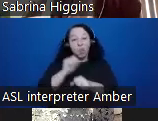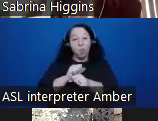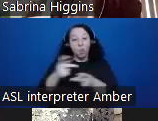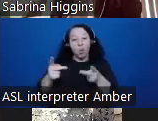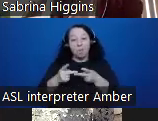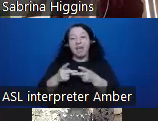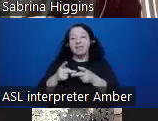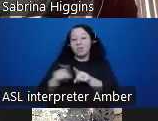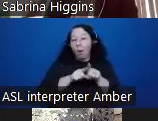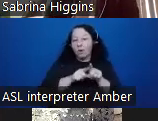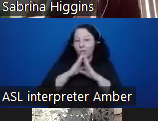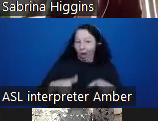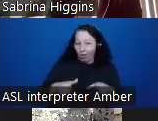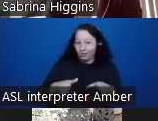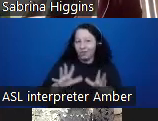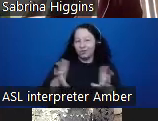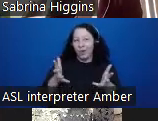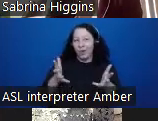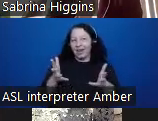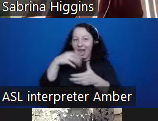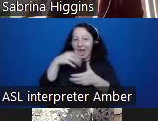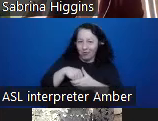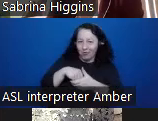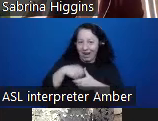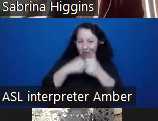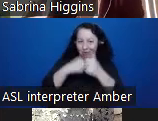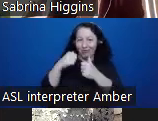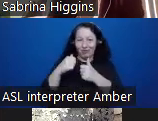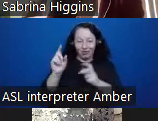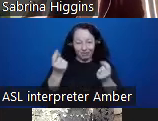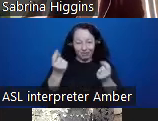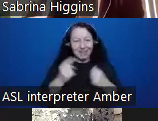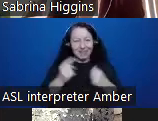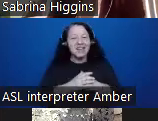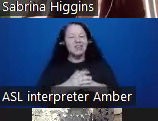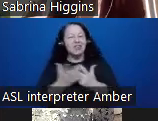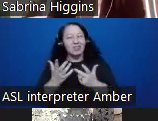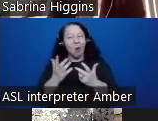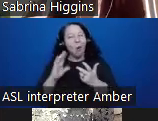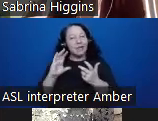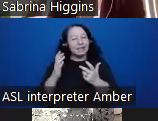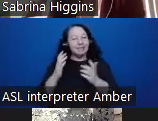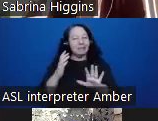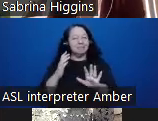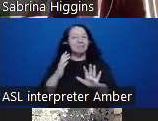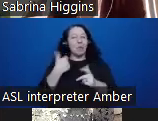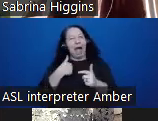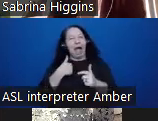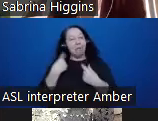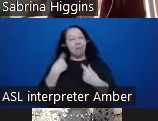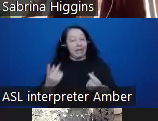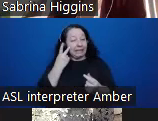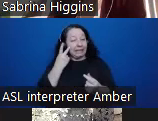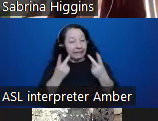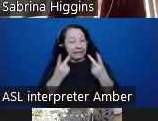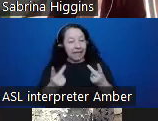kind of integrated structures. Typically, what I've been kind of tracing out, I would say, is that